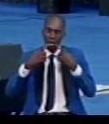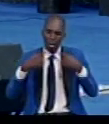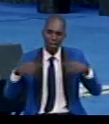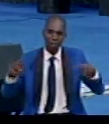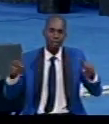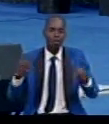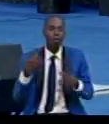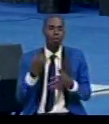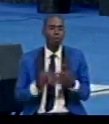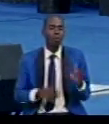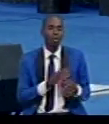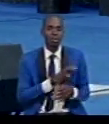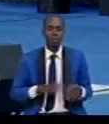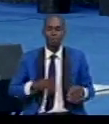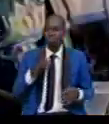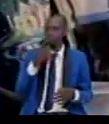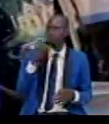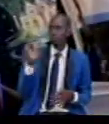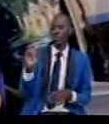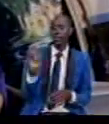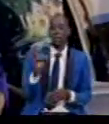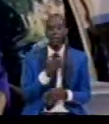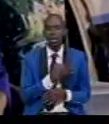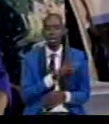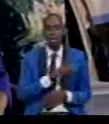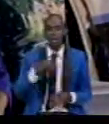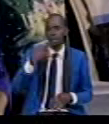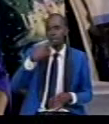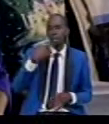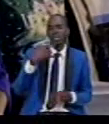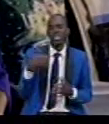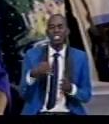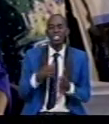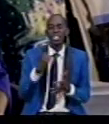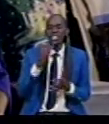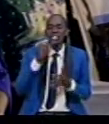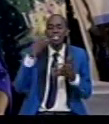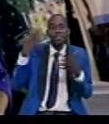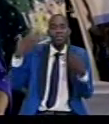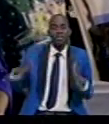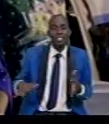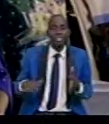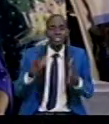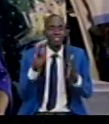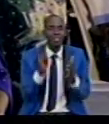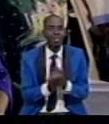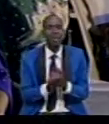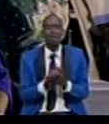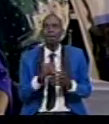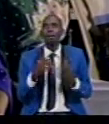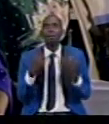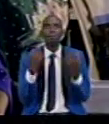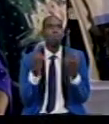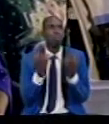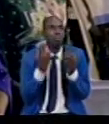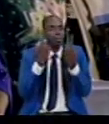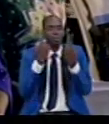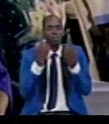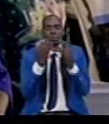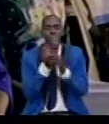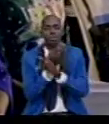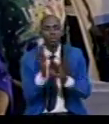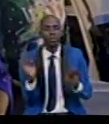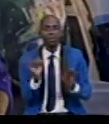and he said, it is finished. That amazing freedom has come